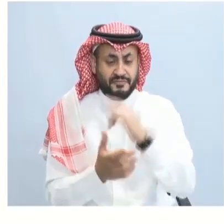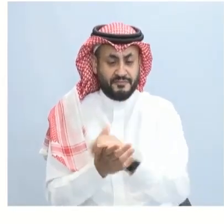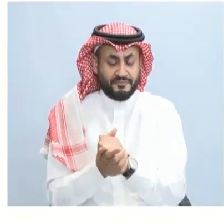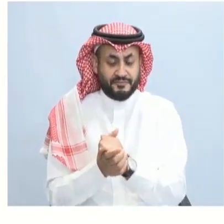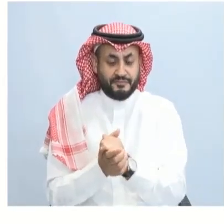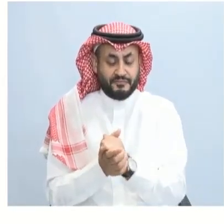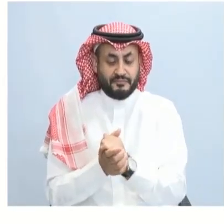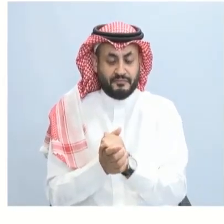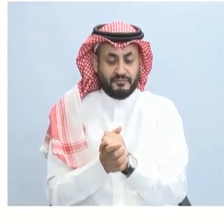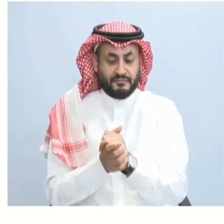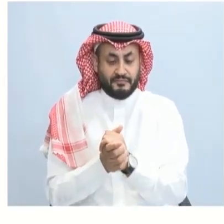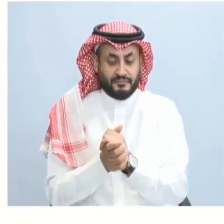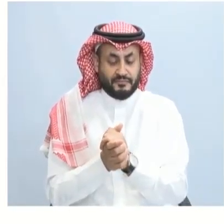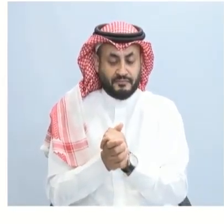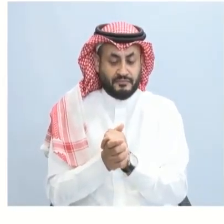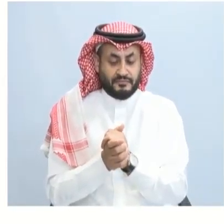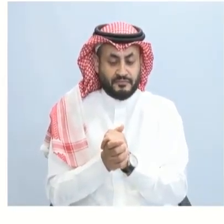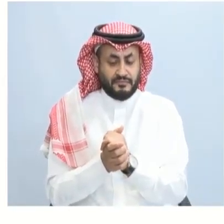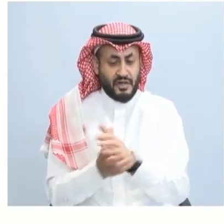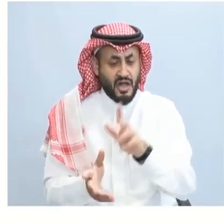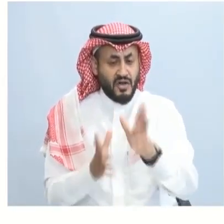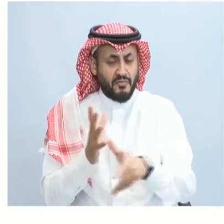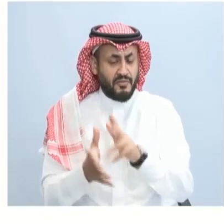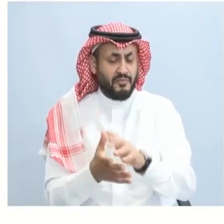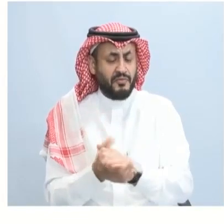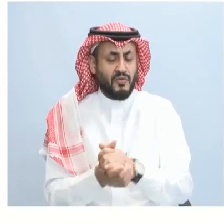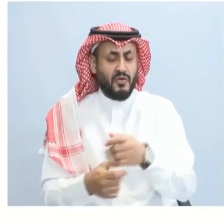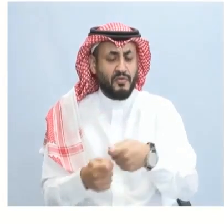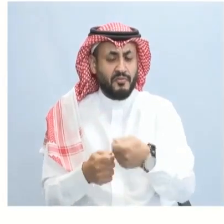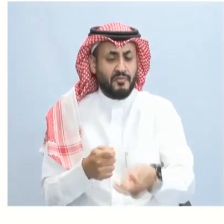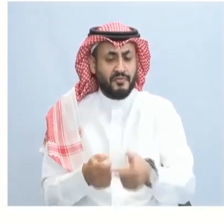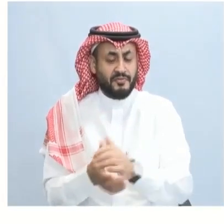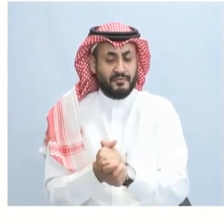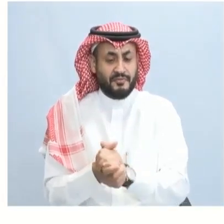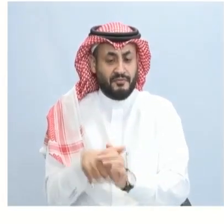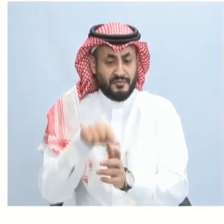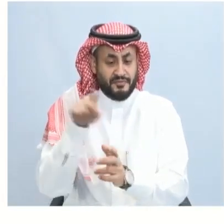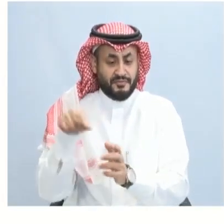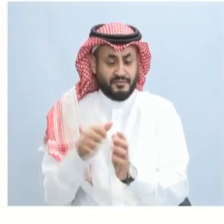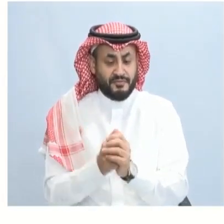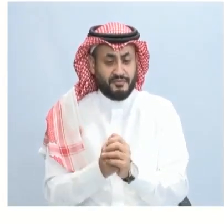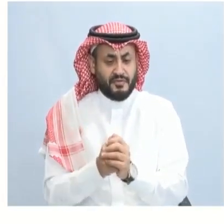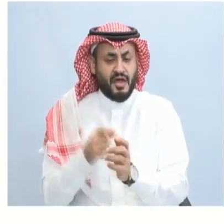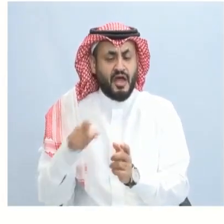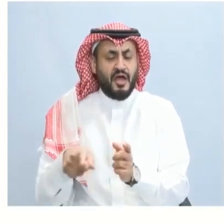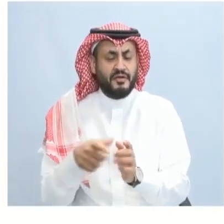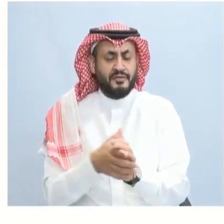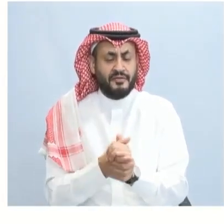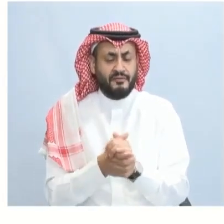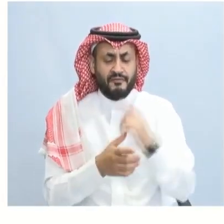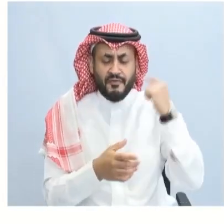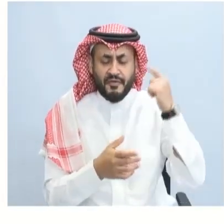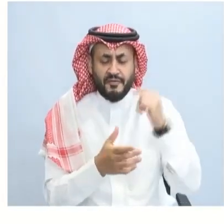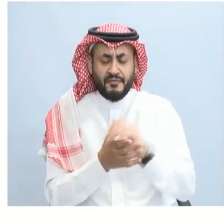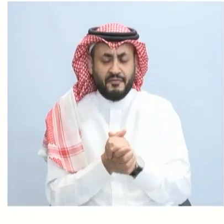are going to go in the topic of money. And there is a question. In your opinion, how